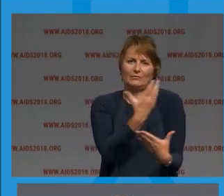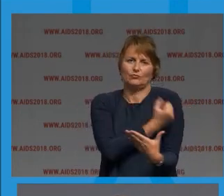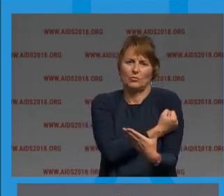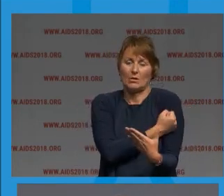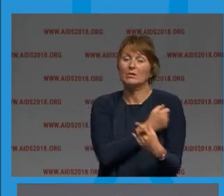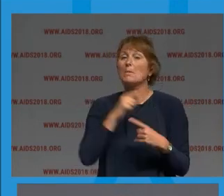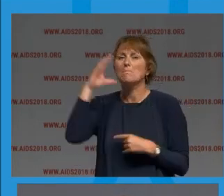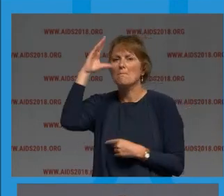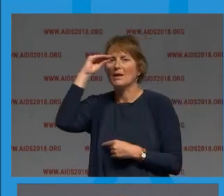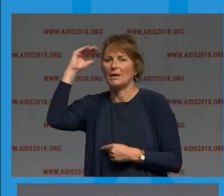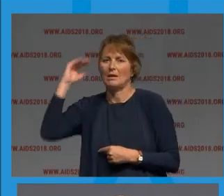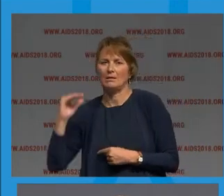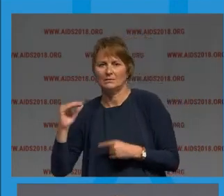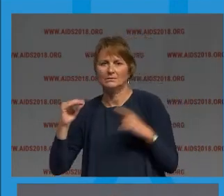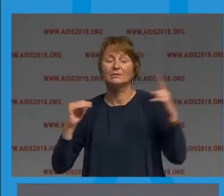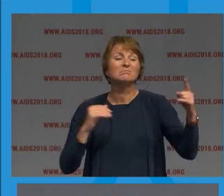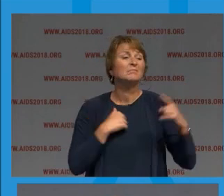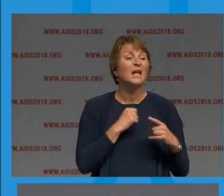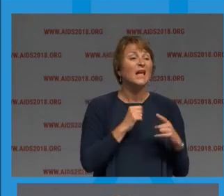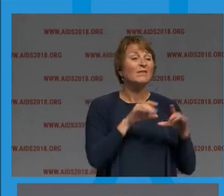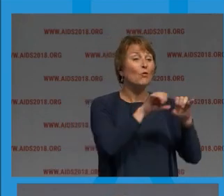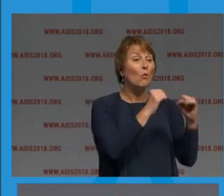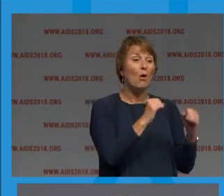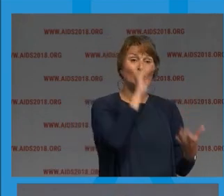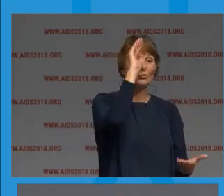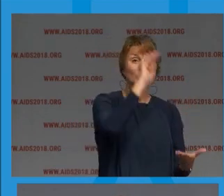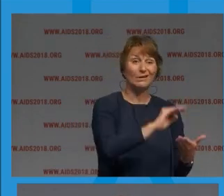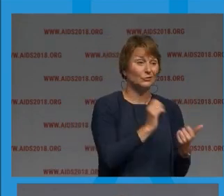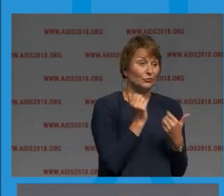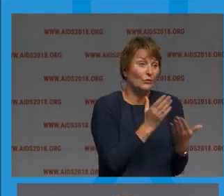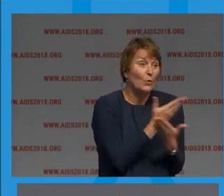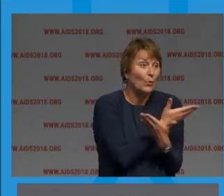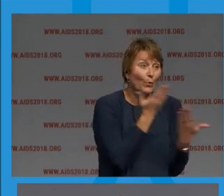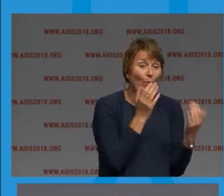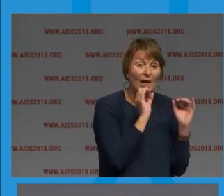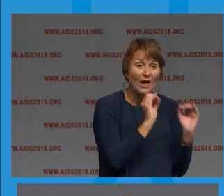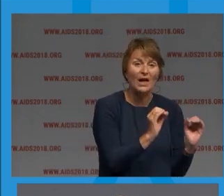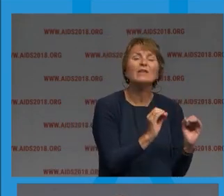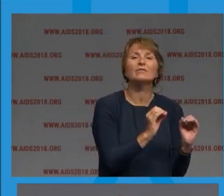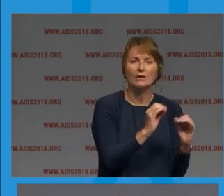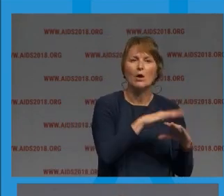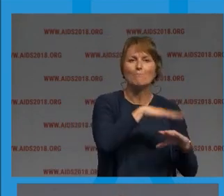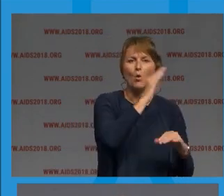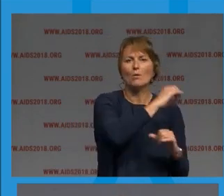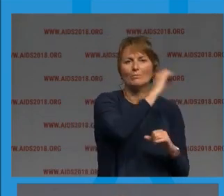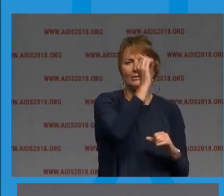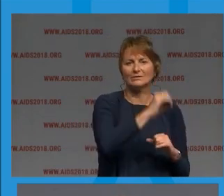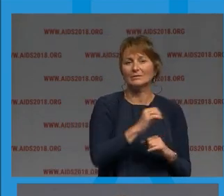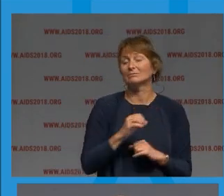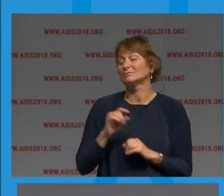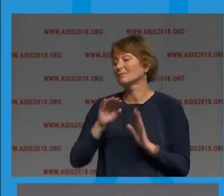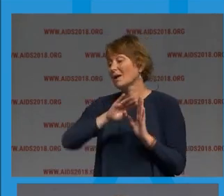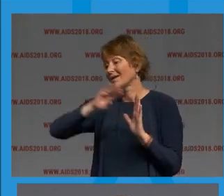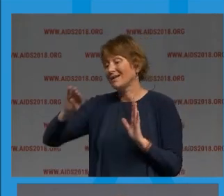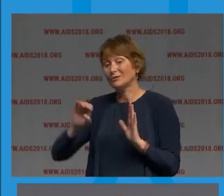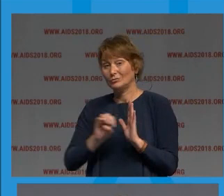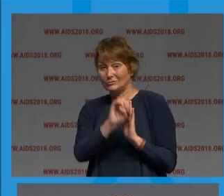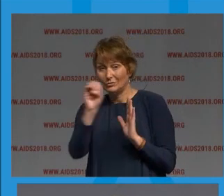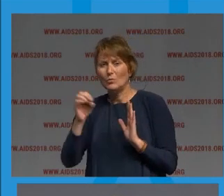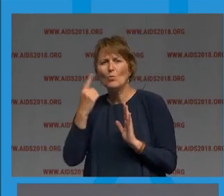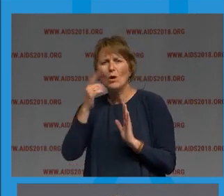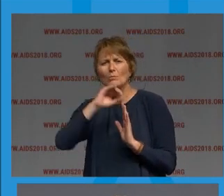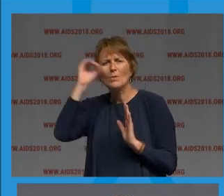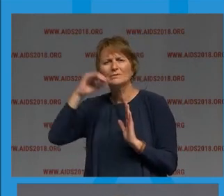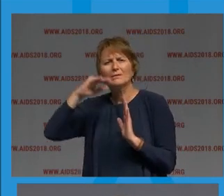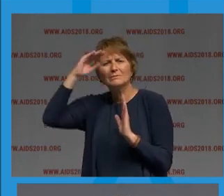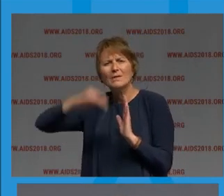where harm reduction services are not widely available. In Eastern Europe, less than 1% of women who inject drugs have access